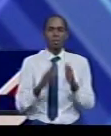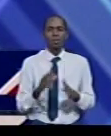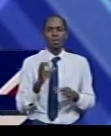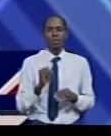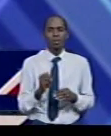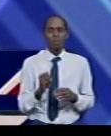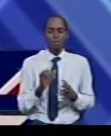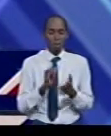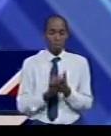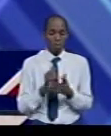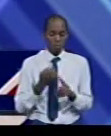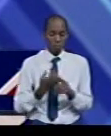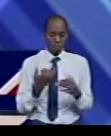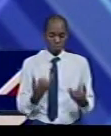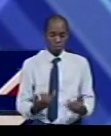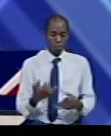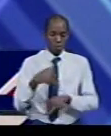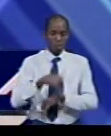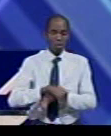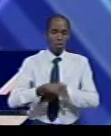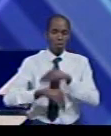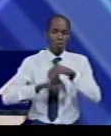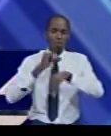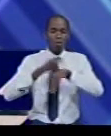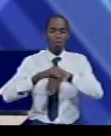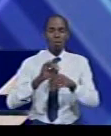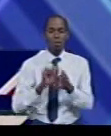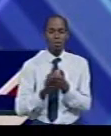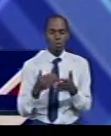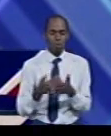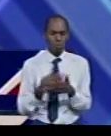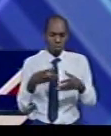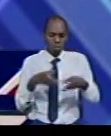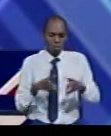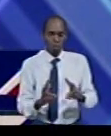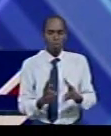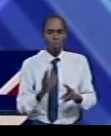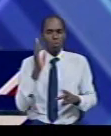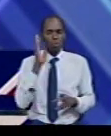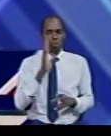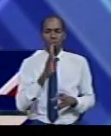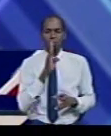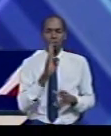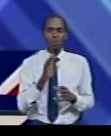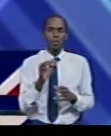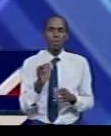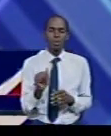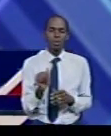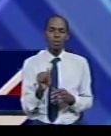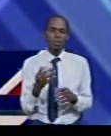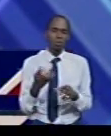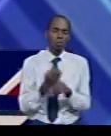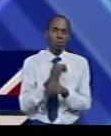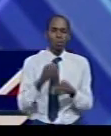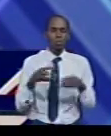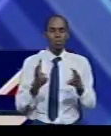that as from tonight, that method will be your model of soul winning in